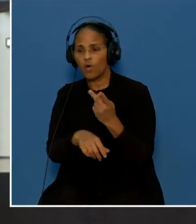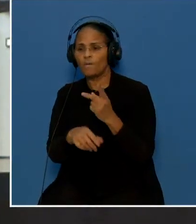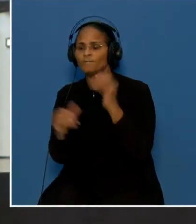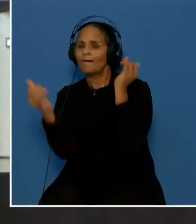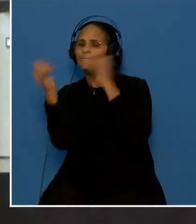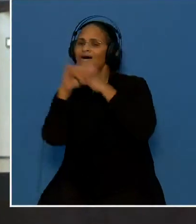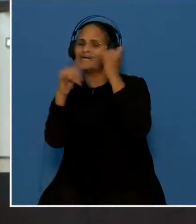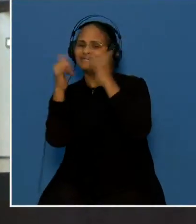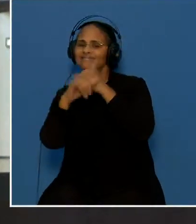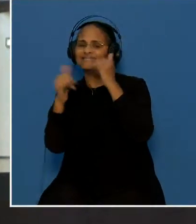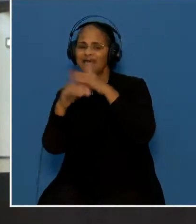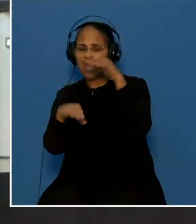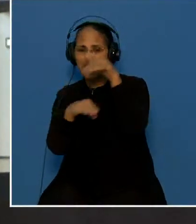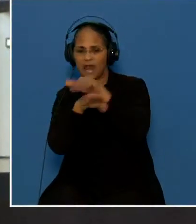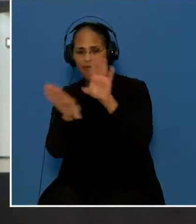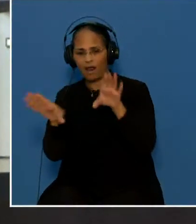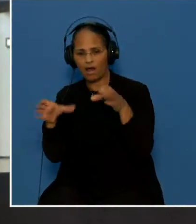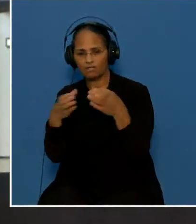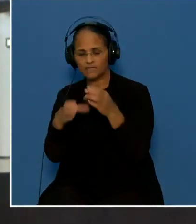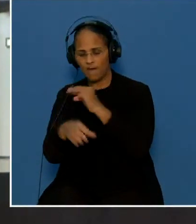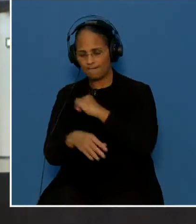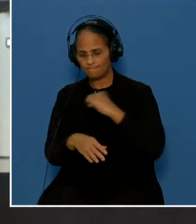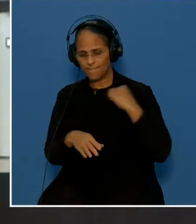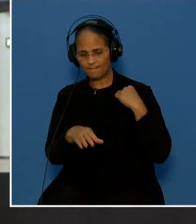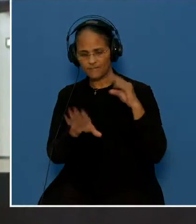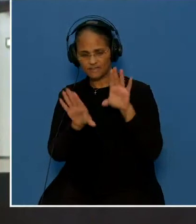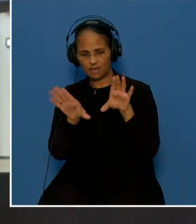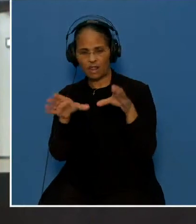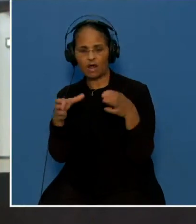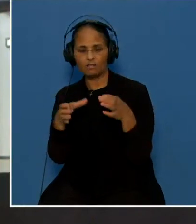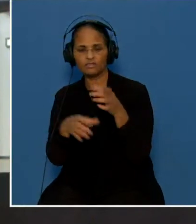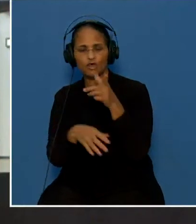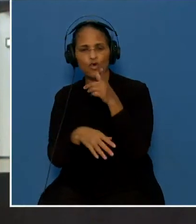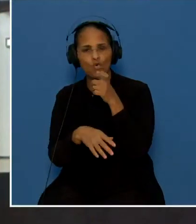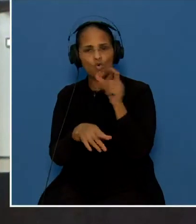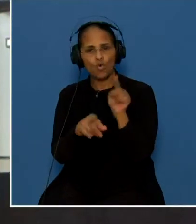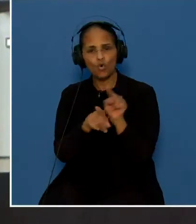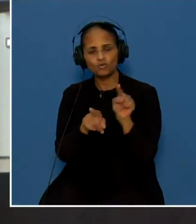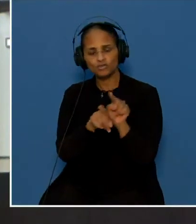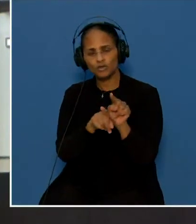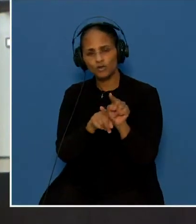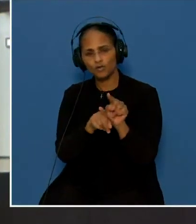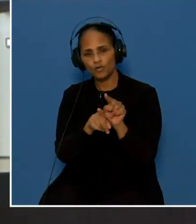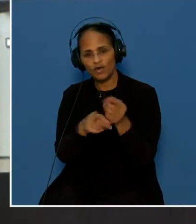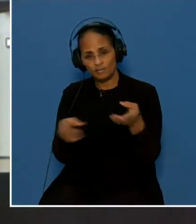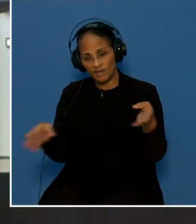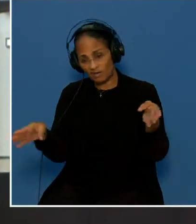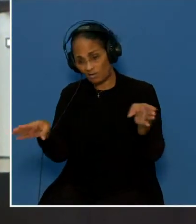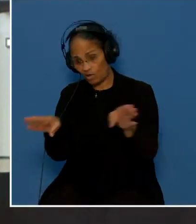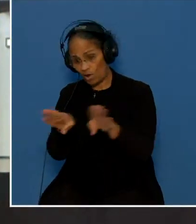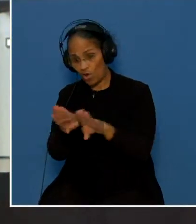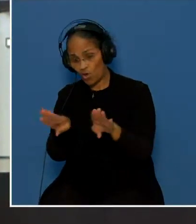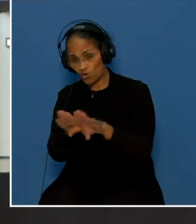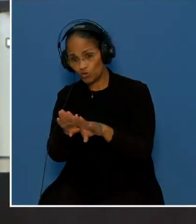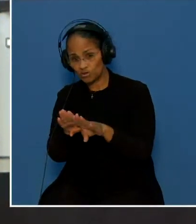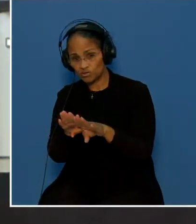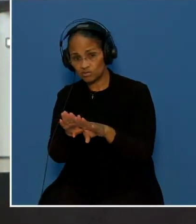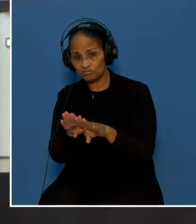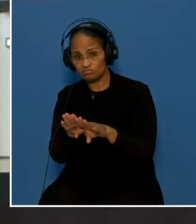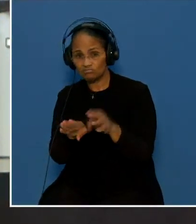nightclubs, and members clubs that have been closed due to the